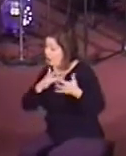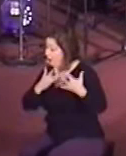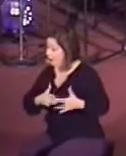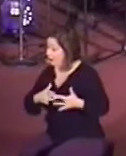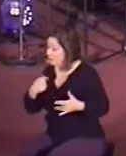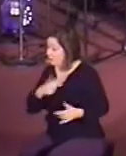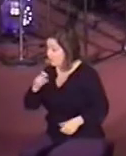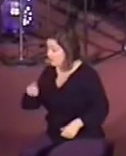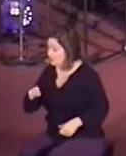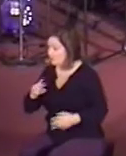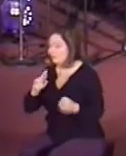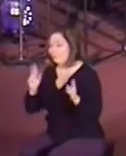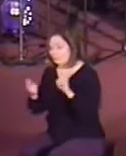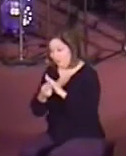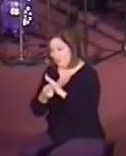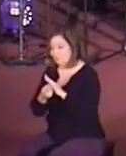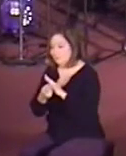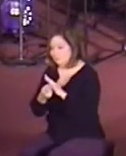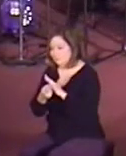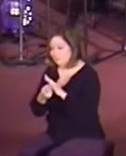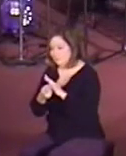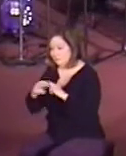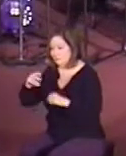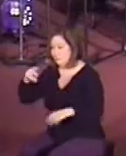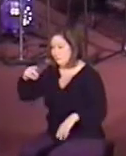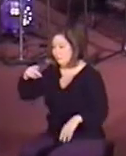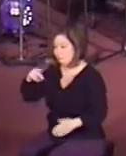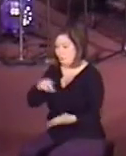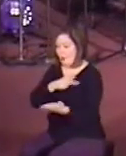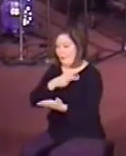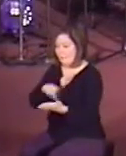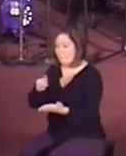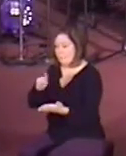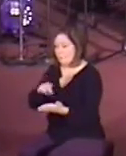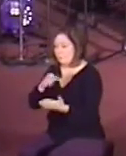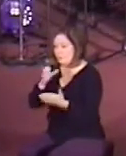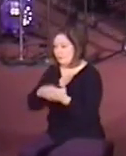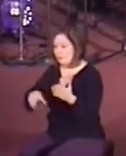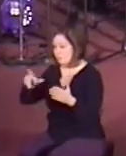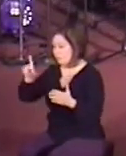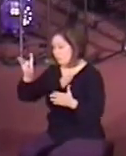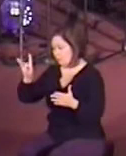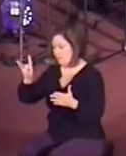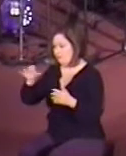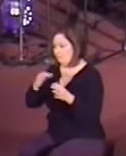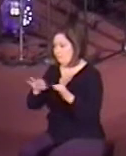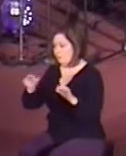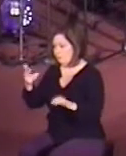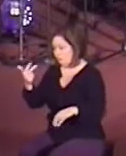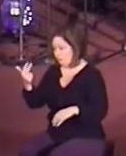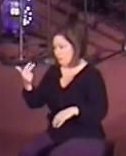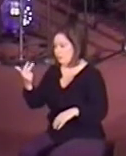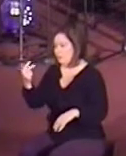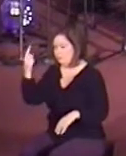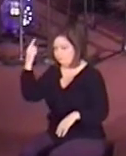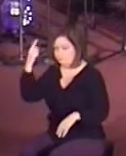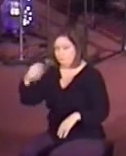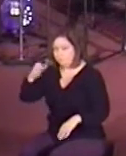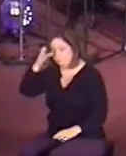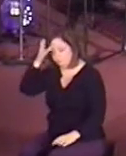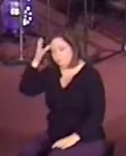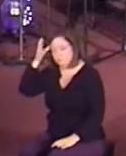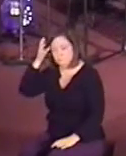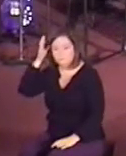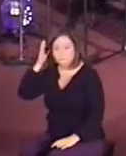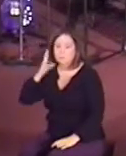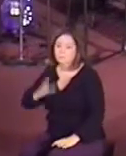too have to repent. Look at Proverbs chapter 28, verse 13. Here's what it